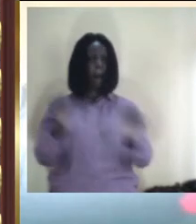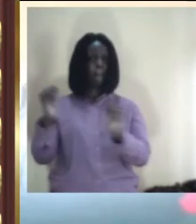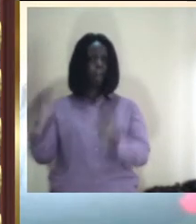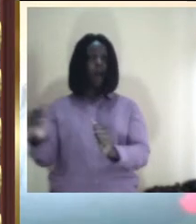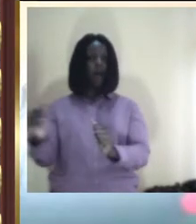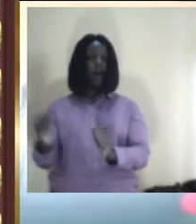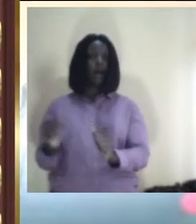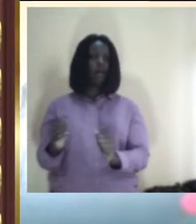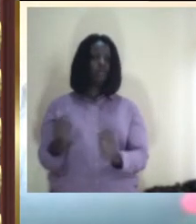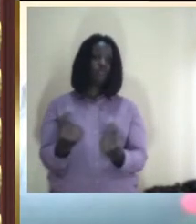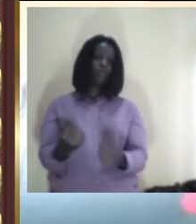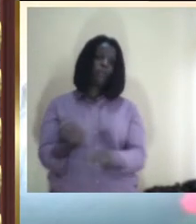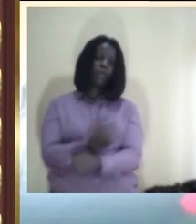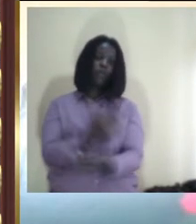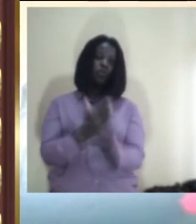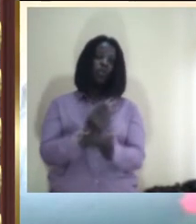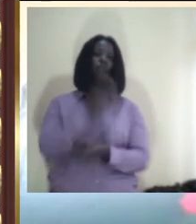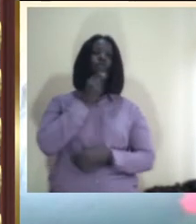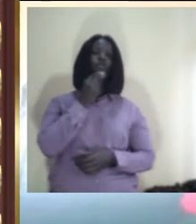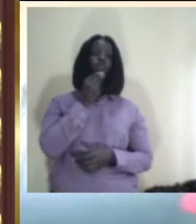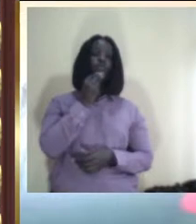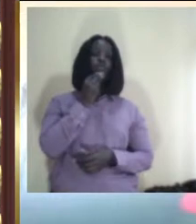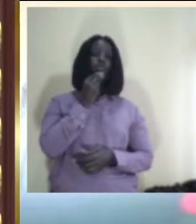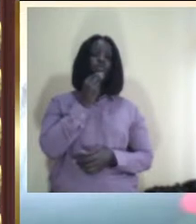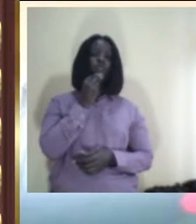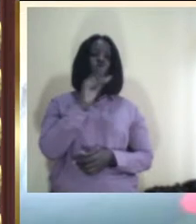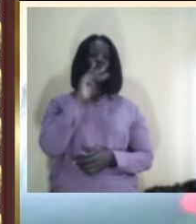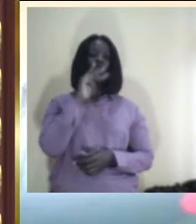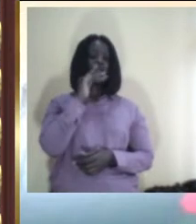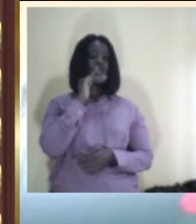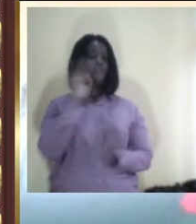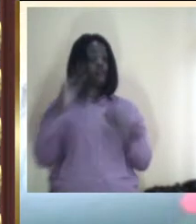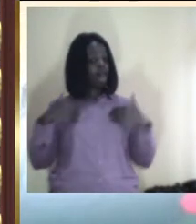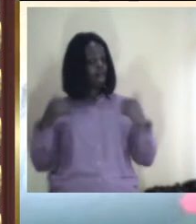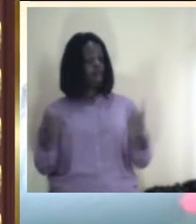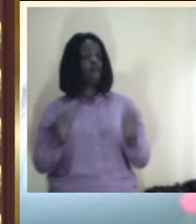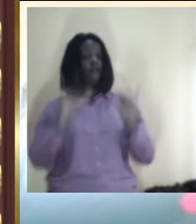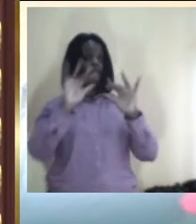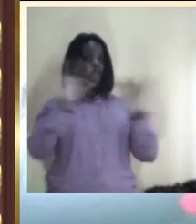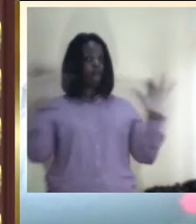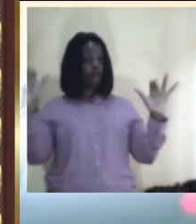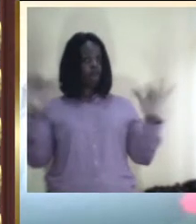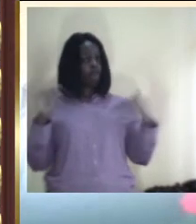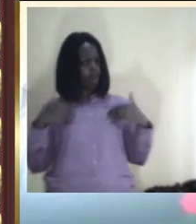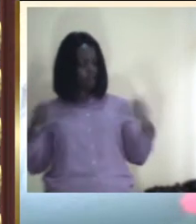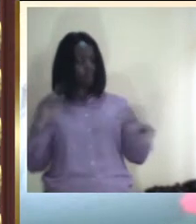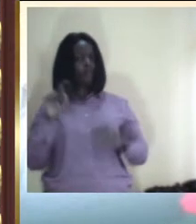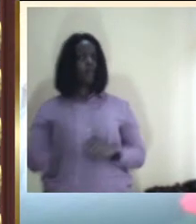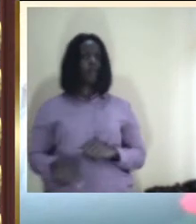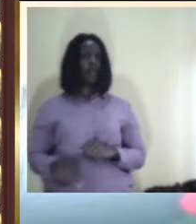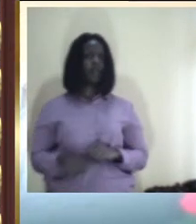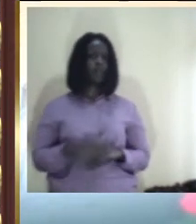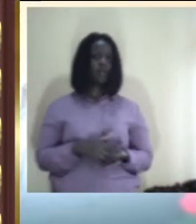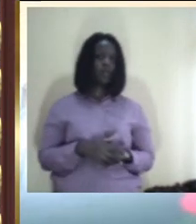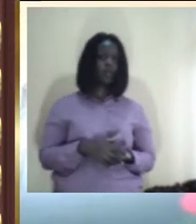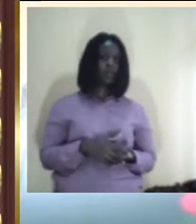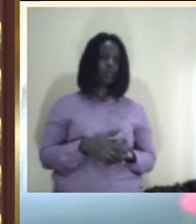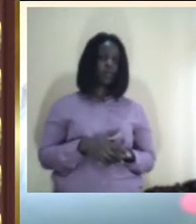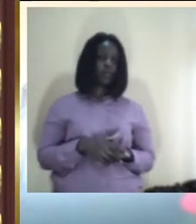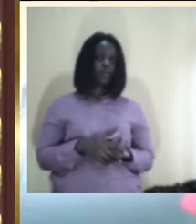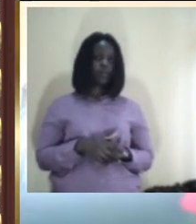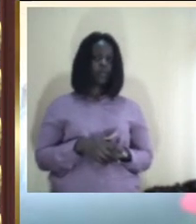is sufficient nutritious food for the healthy population. We will summon all